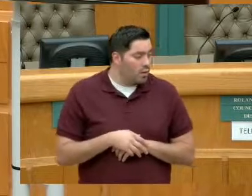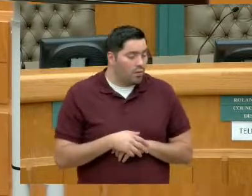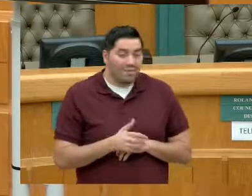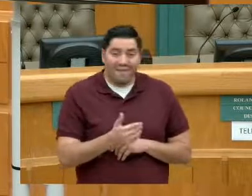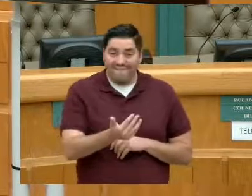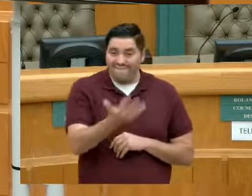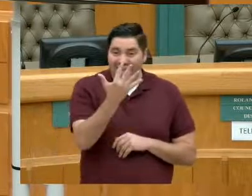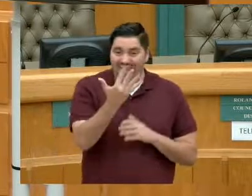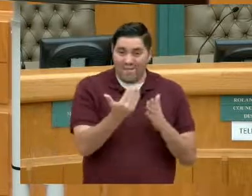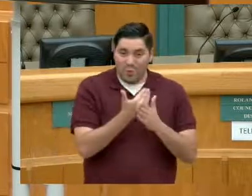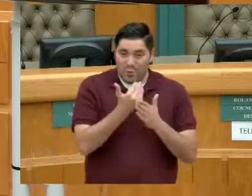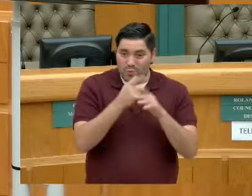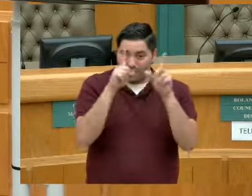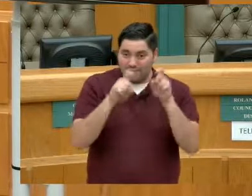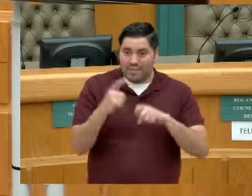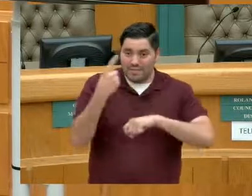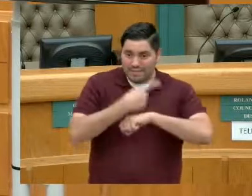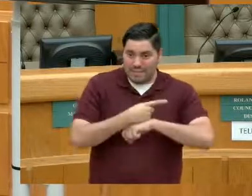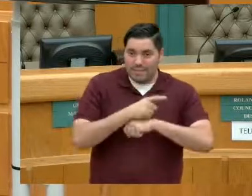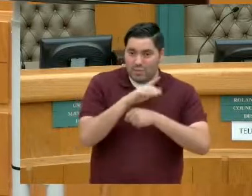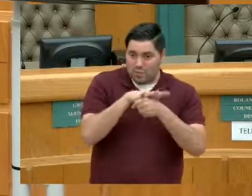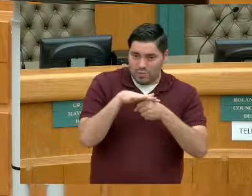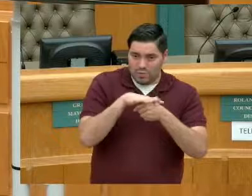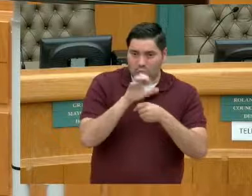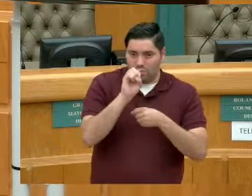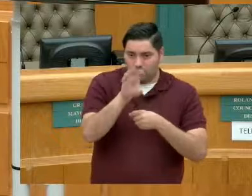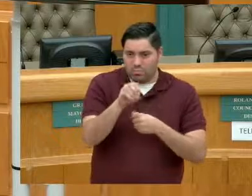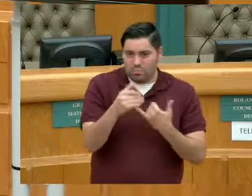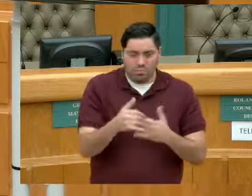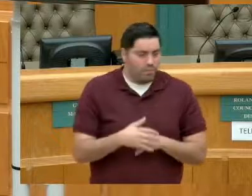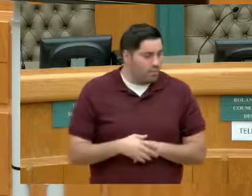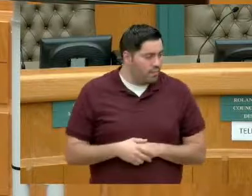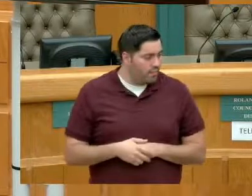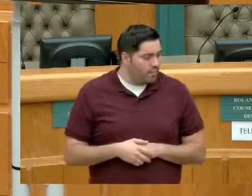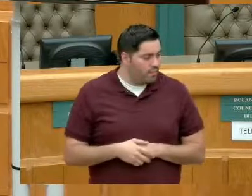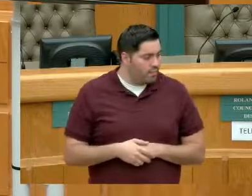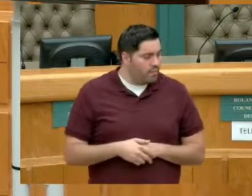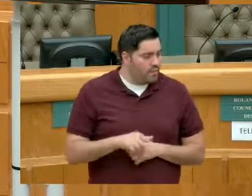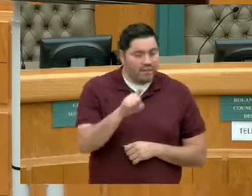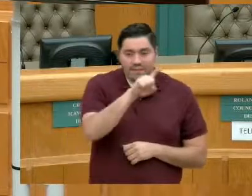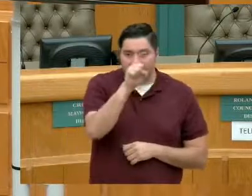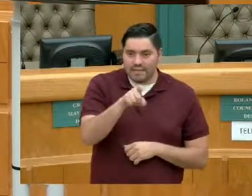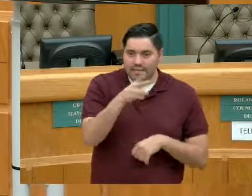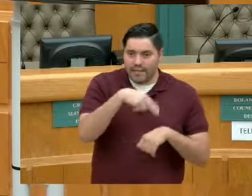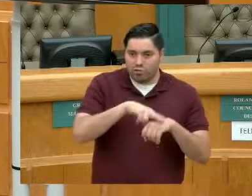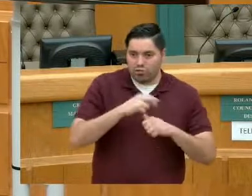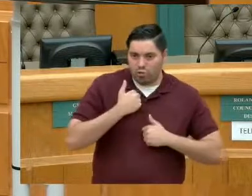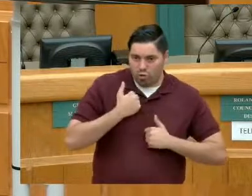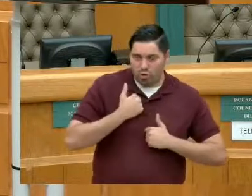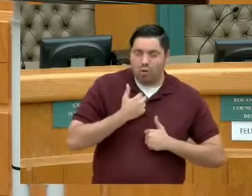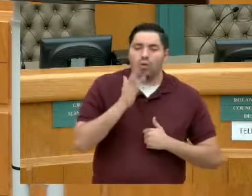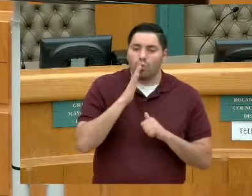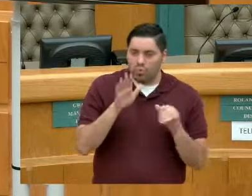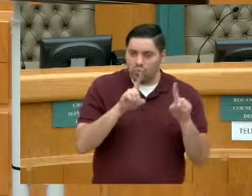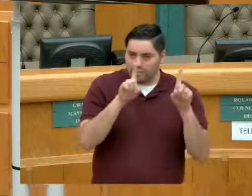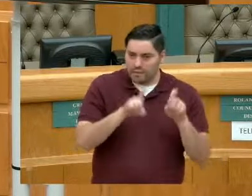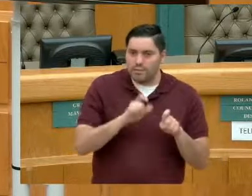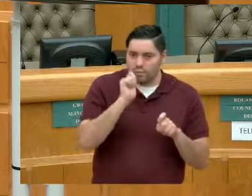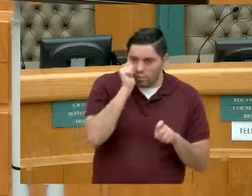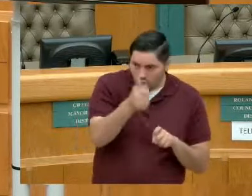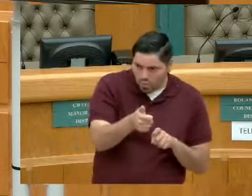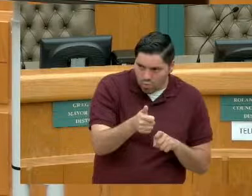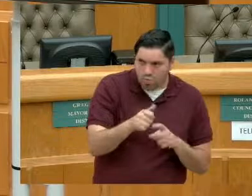there's additional tests. There's 5 new test dates and locations that I want to tell you about. And those